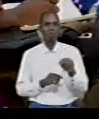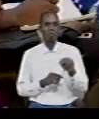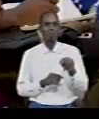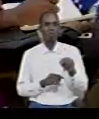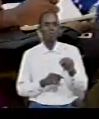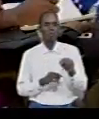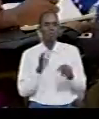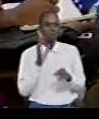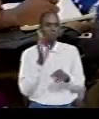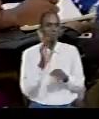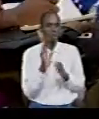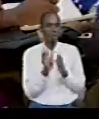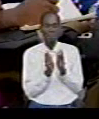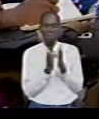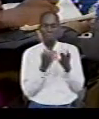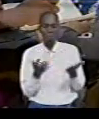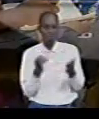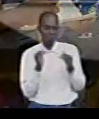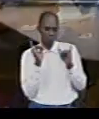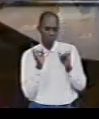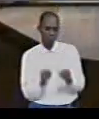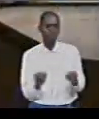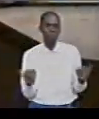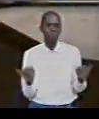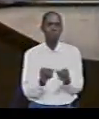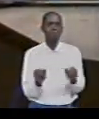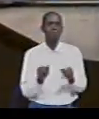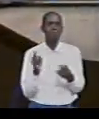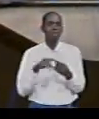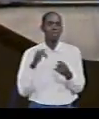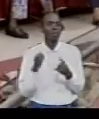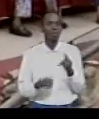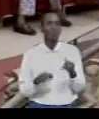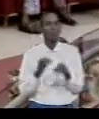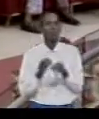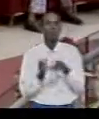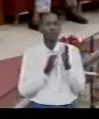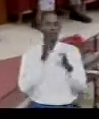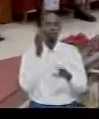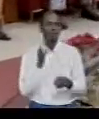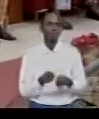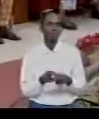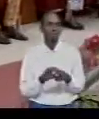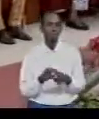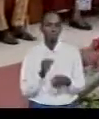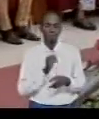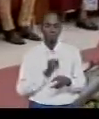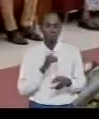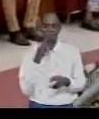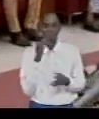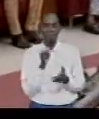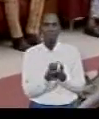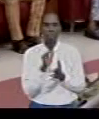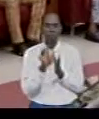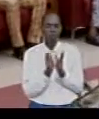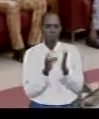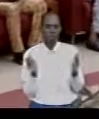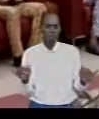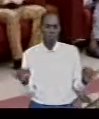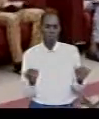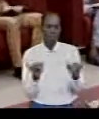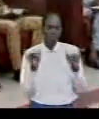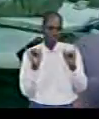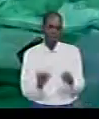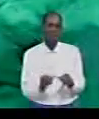Bible remain the way it ought to remain in Jesus' name. I said you remain in